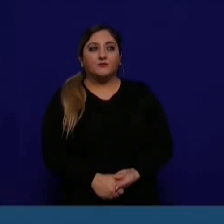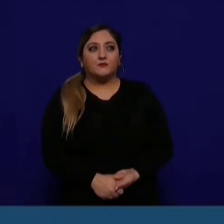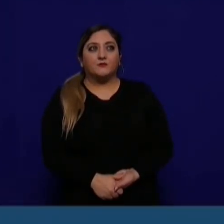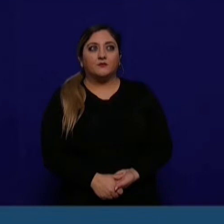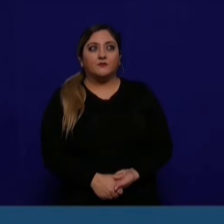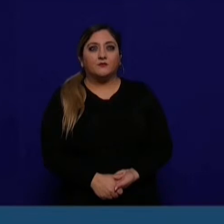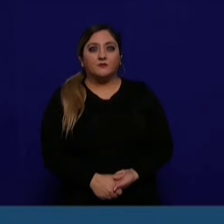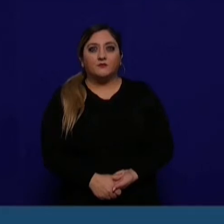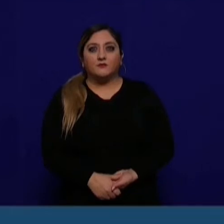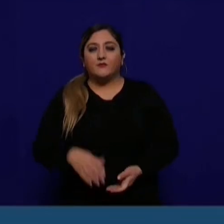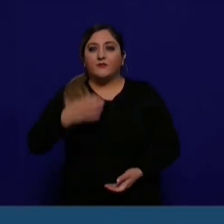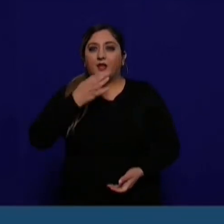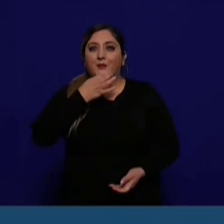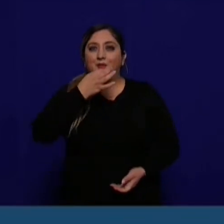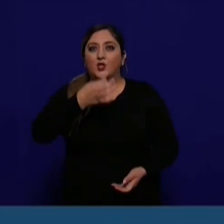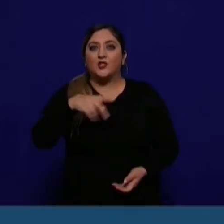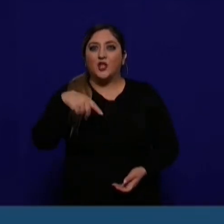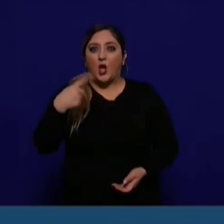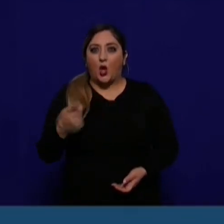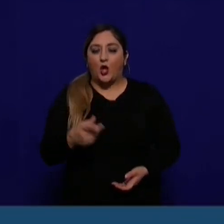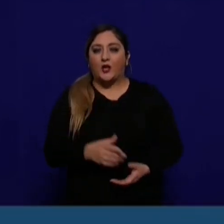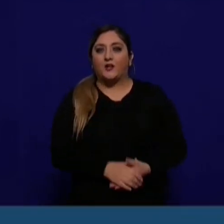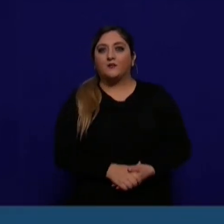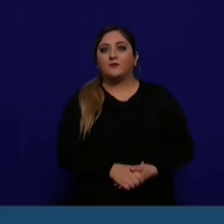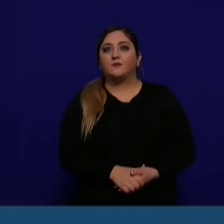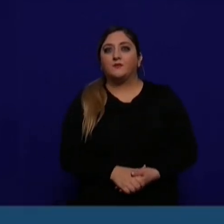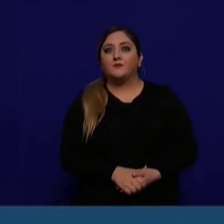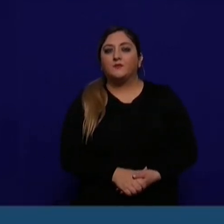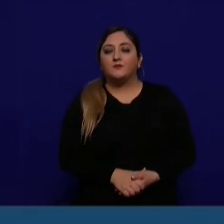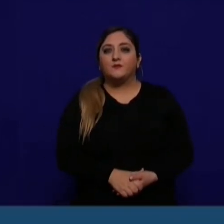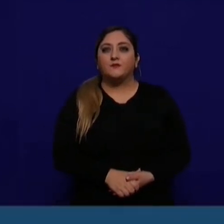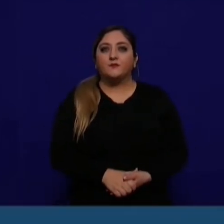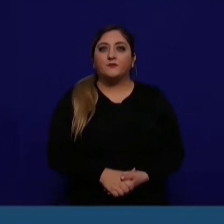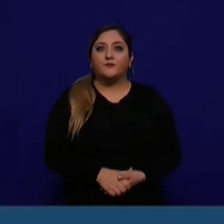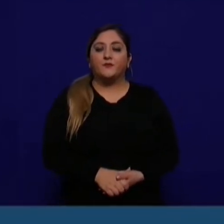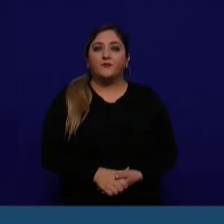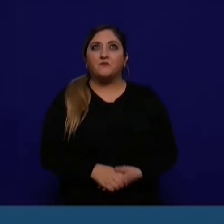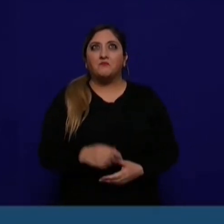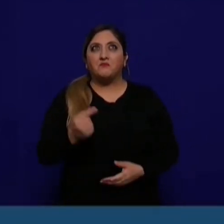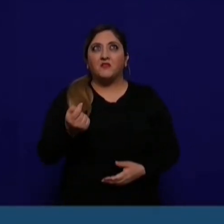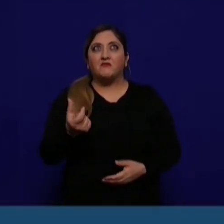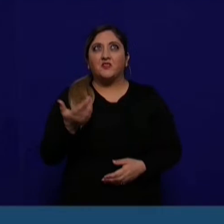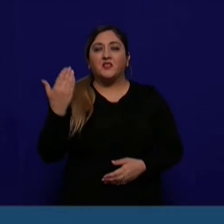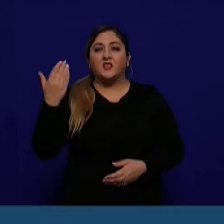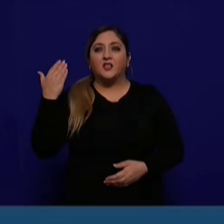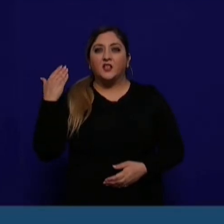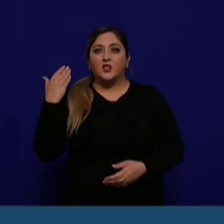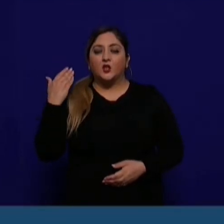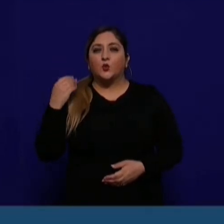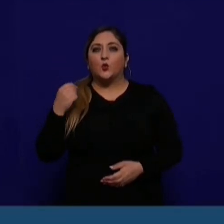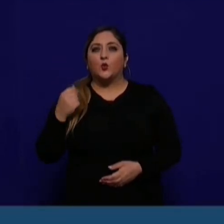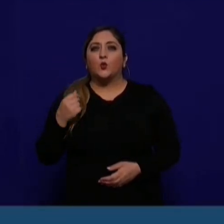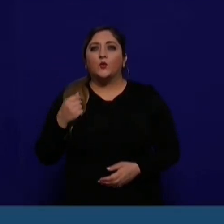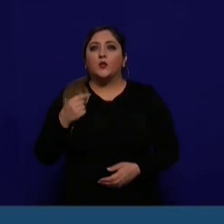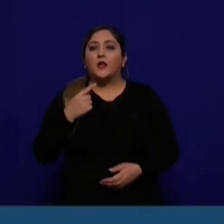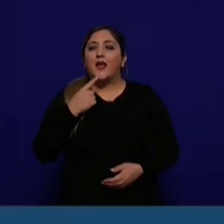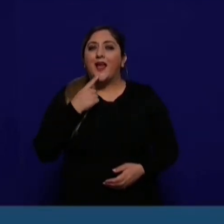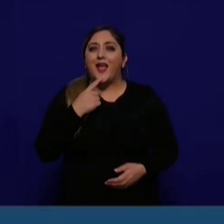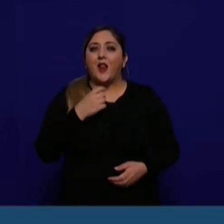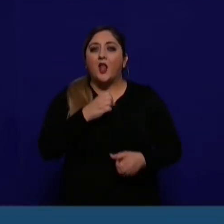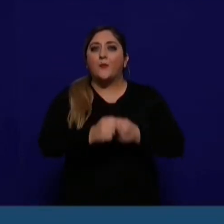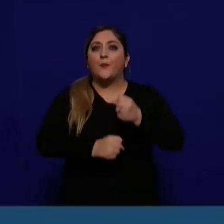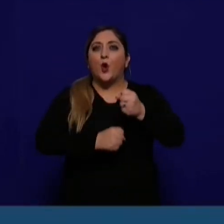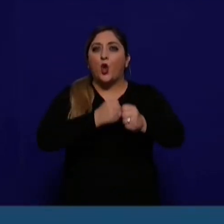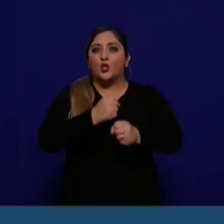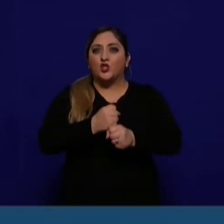Sellemlek Profs Gawci, Jacob Polino minn The Malta Independent. Ftit tal-ġimgħat ilu nedejtu proġett pilota fej il-frontliners